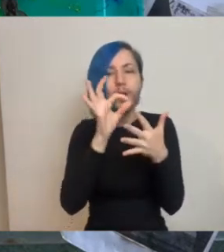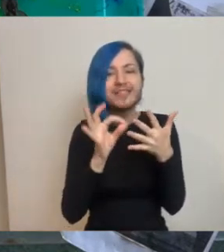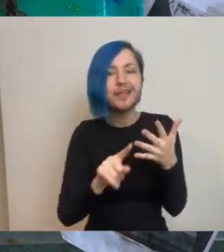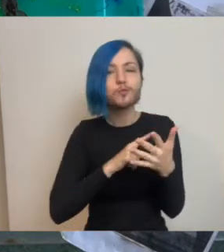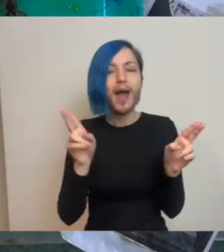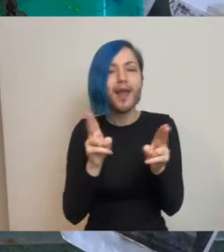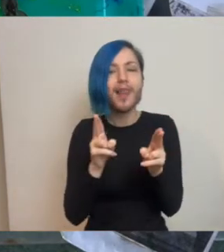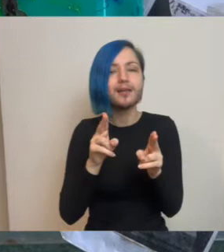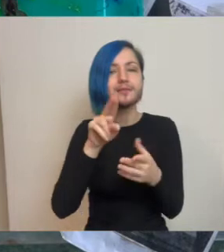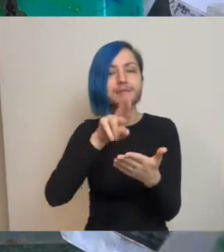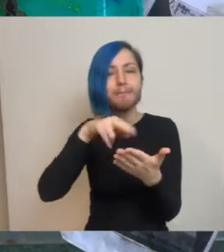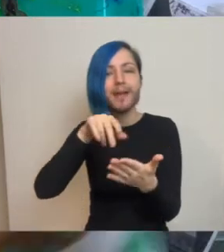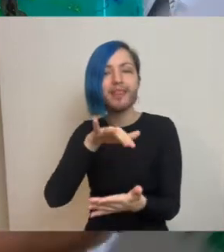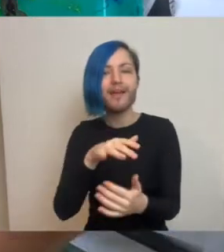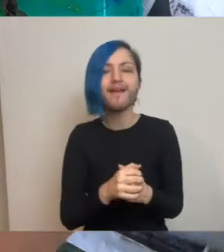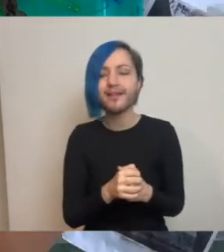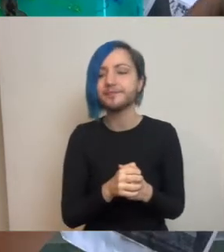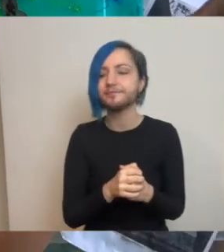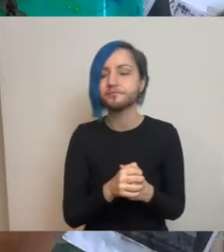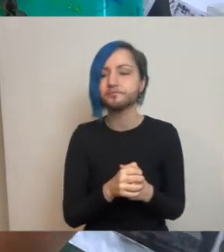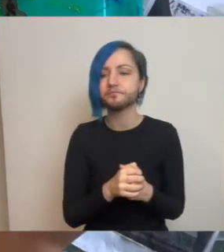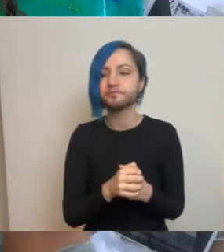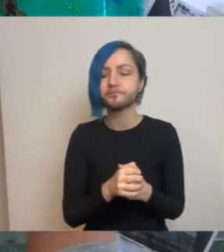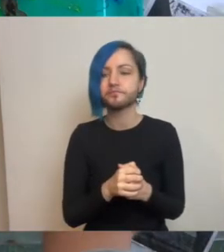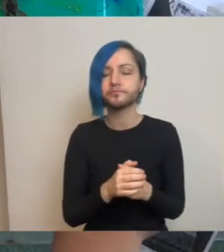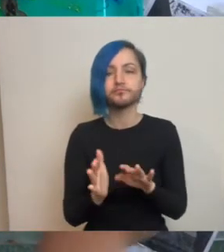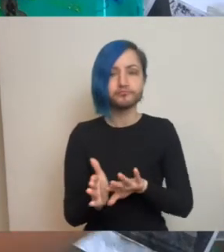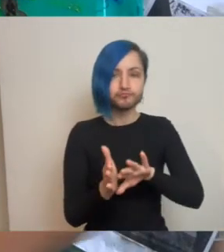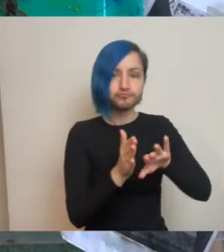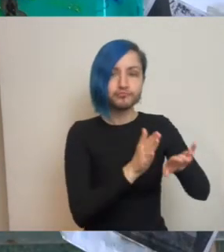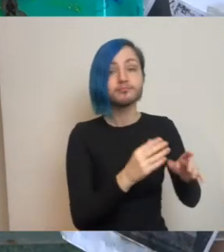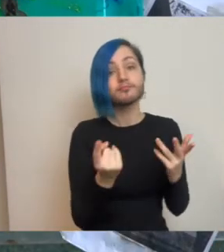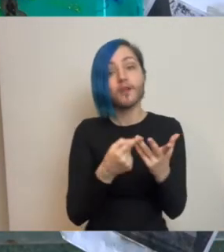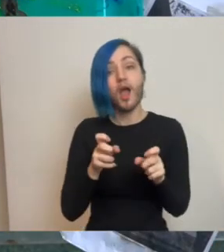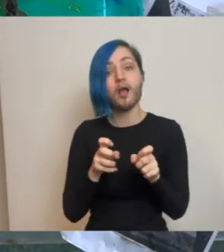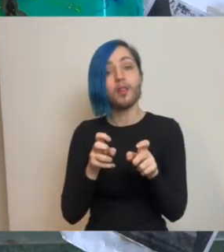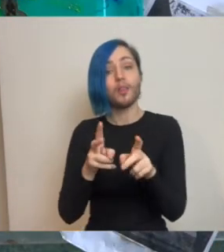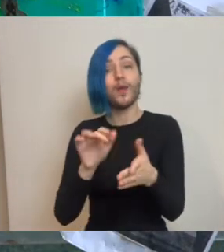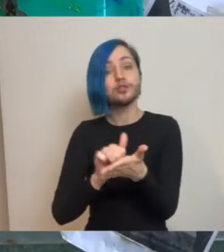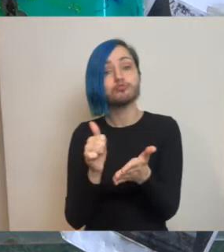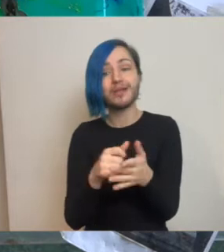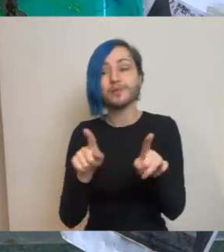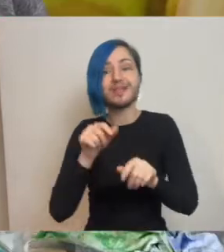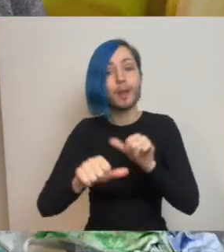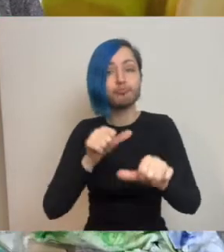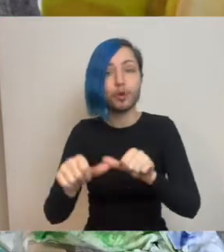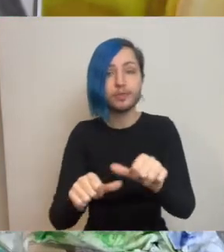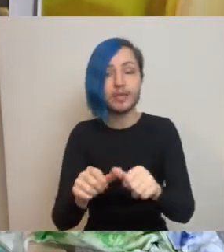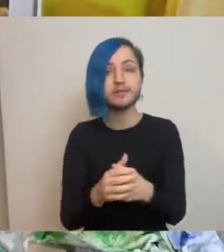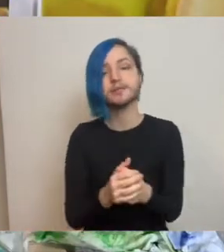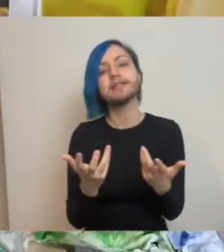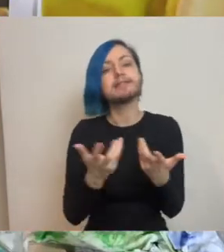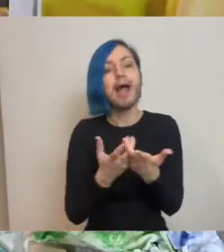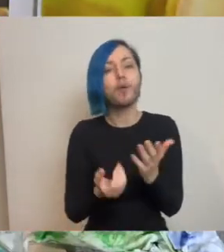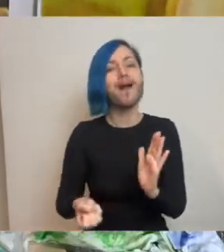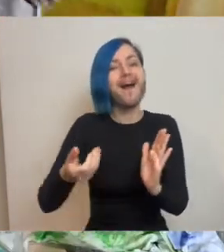it. The second kind of print that you can make with this same process is by adding paint. So I'm